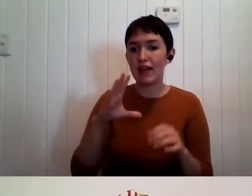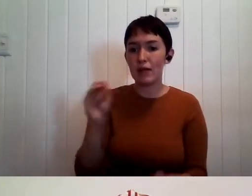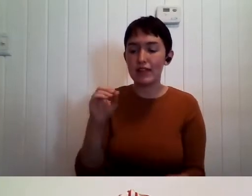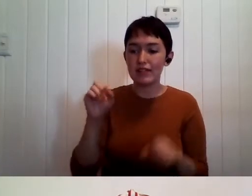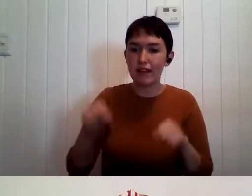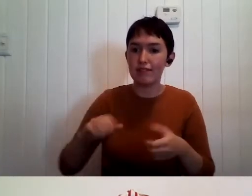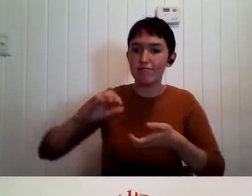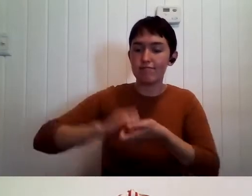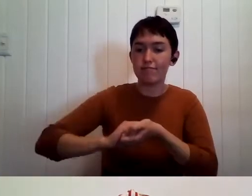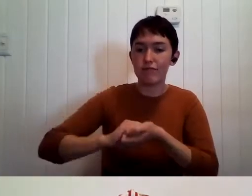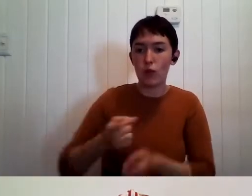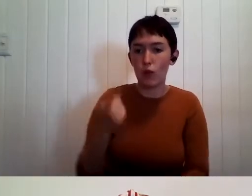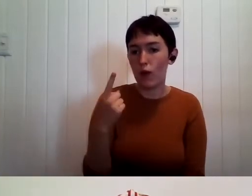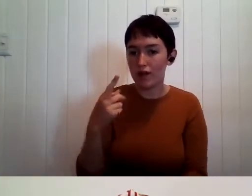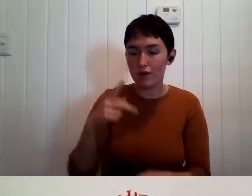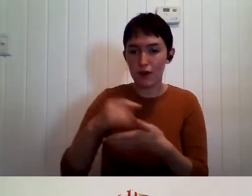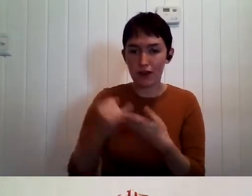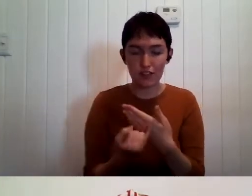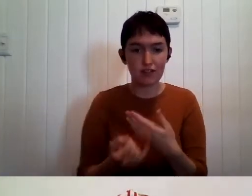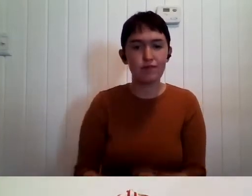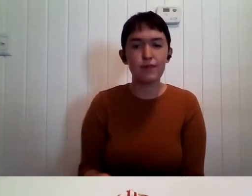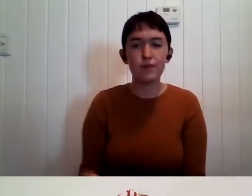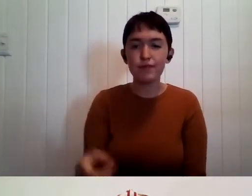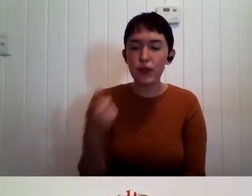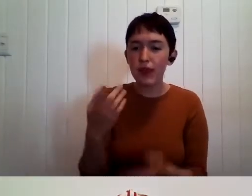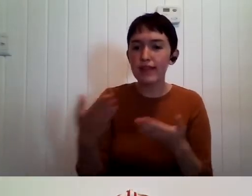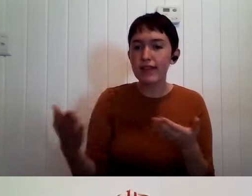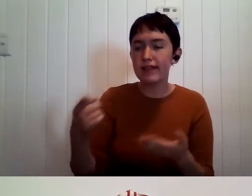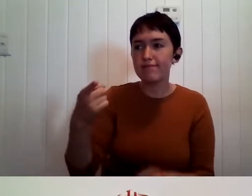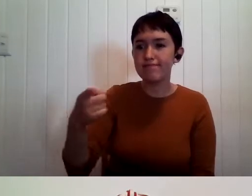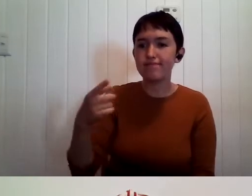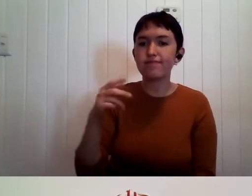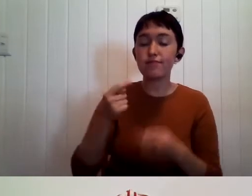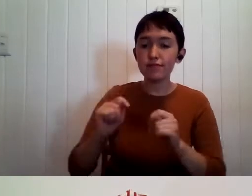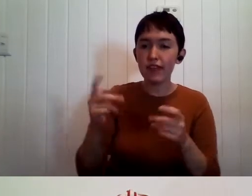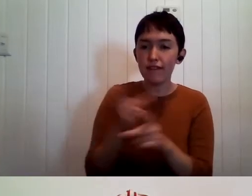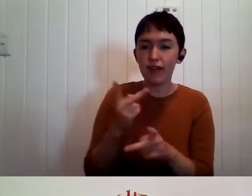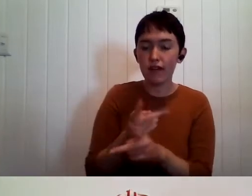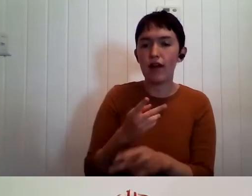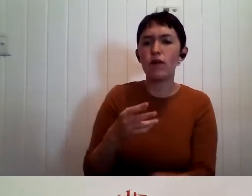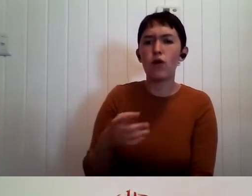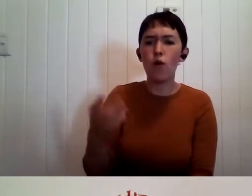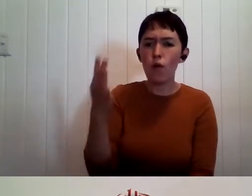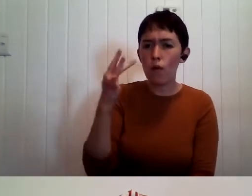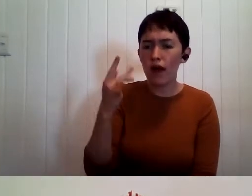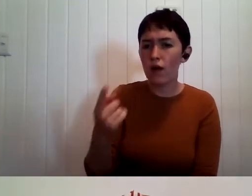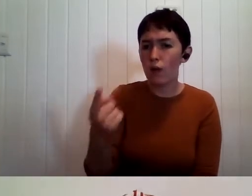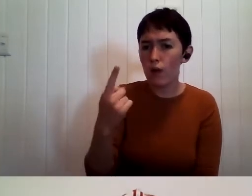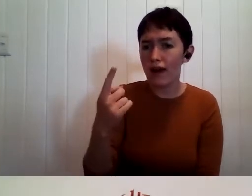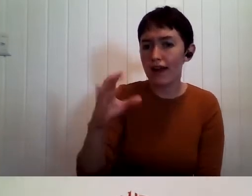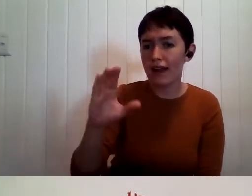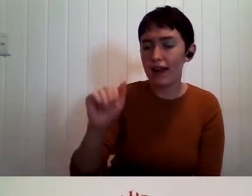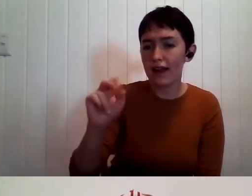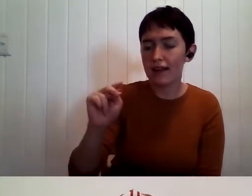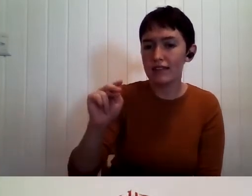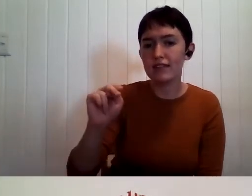on is trying to figure out, why would one cancer drug work well for one person who has lung cancer, but